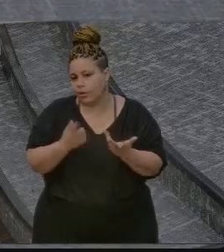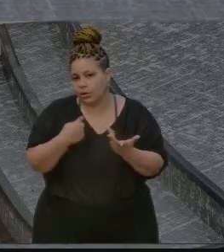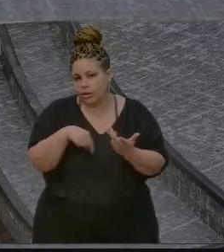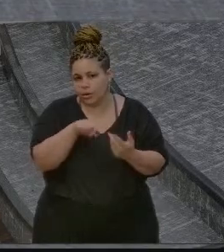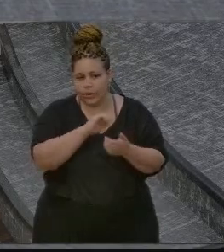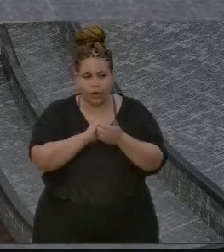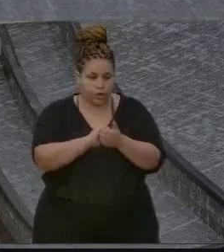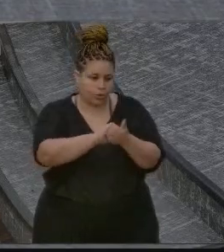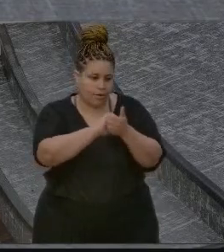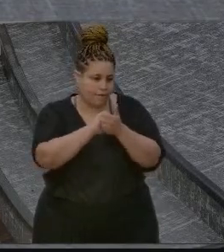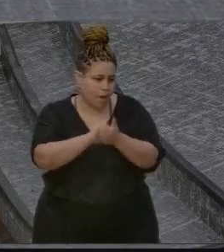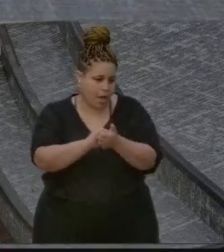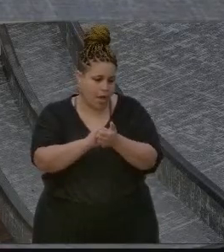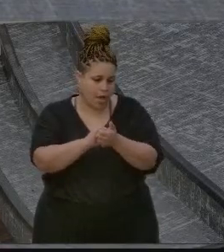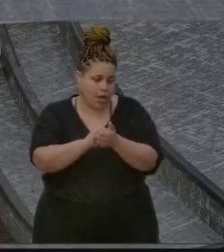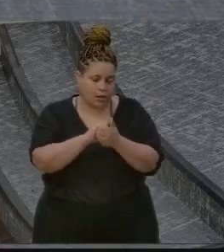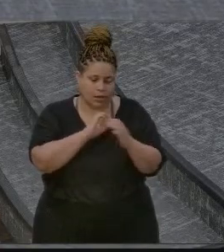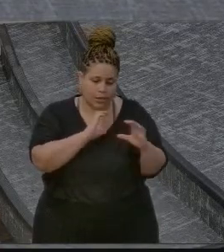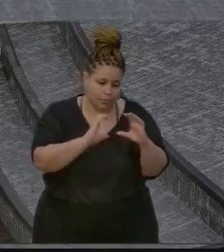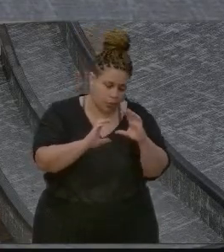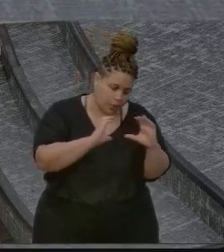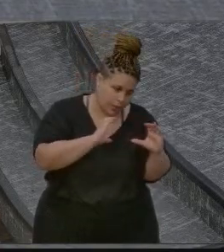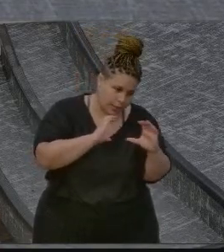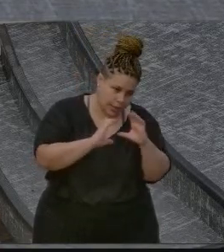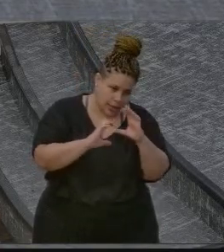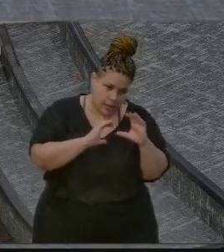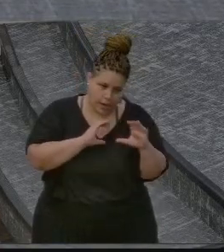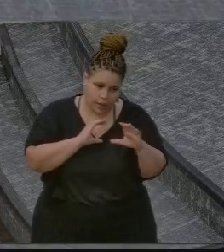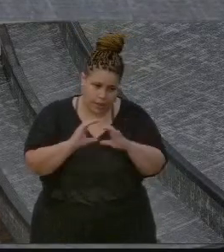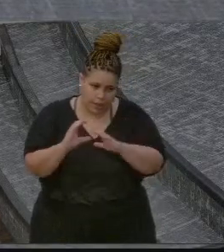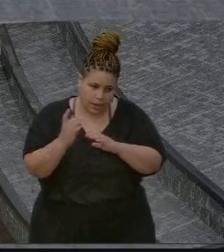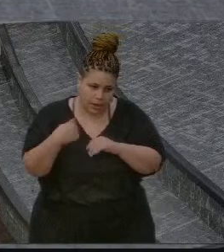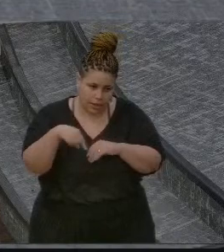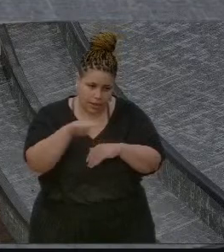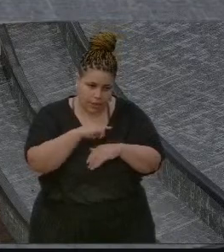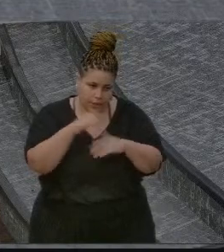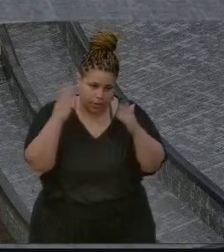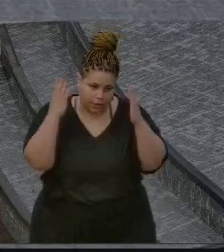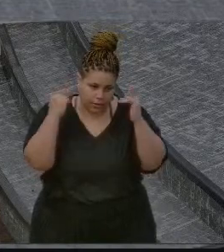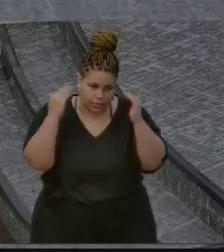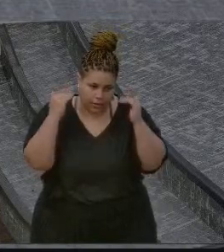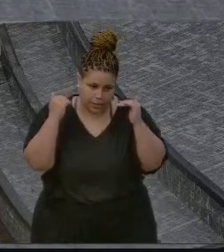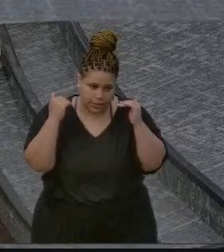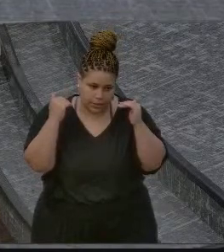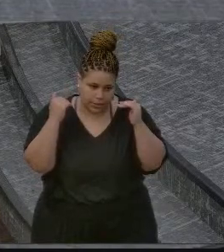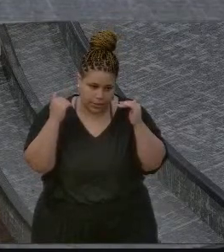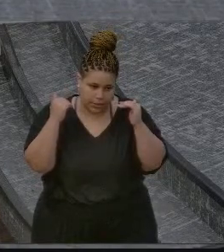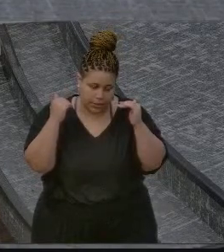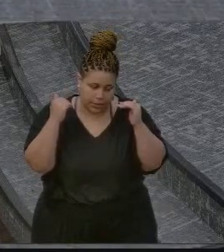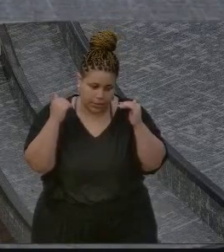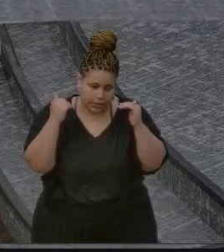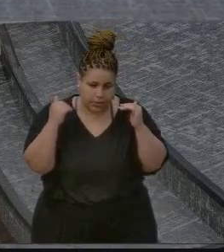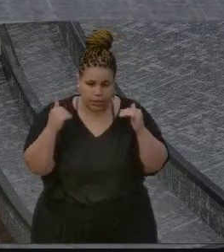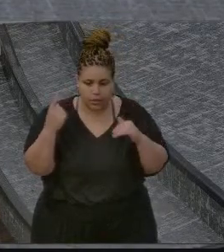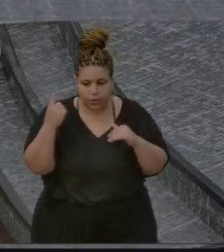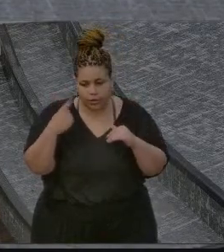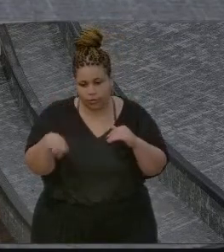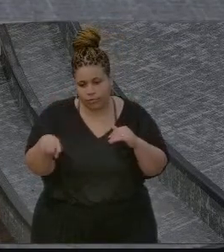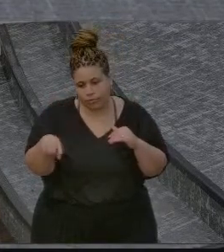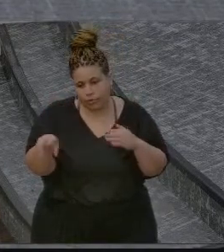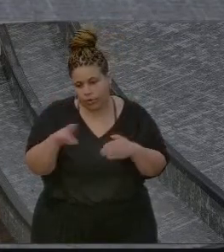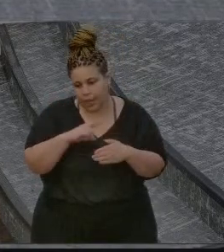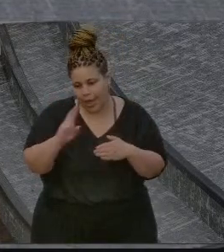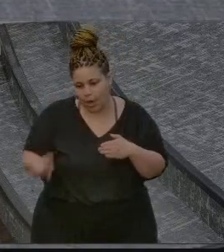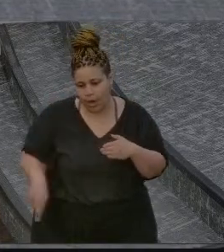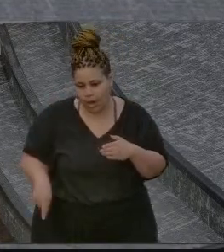unified and communicating what it is that we are expecting in terms of outcomes when the budget